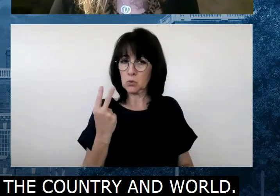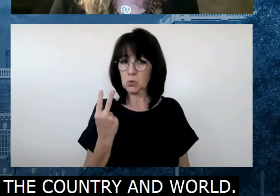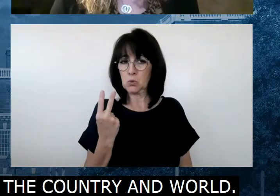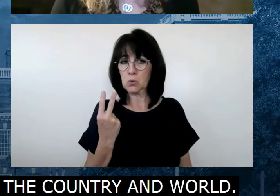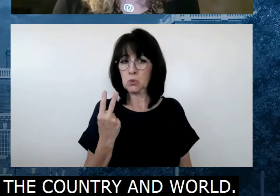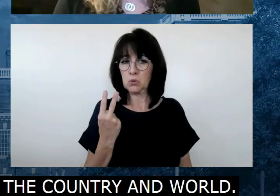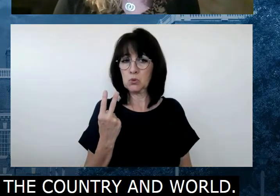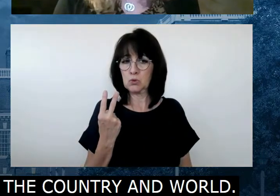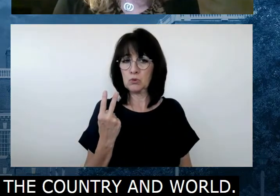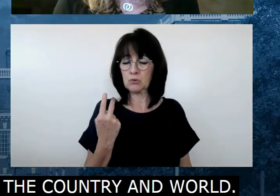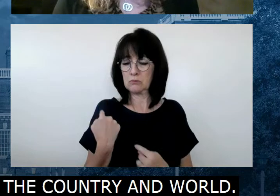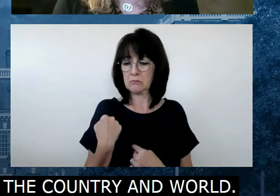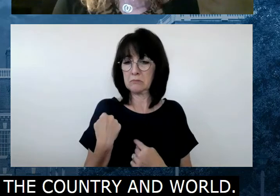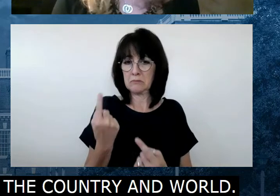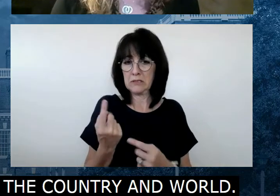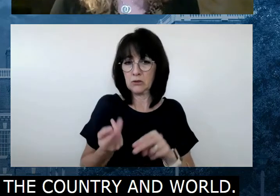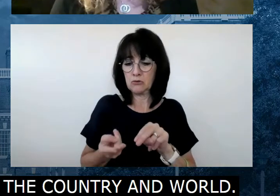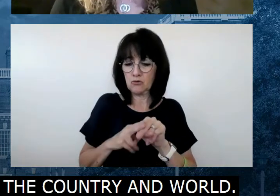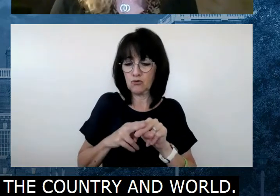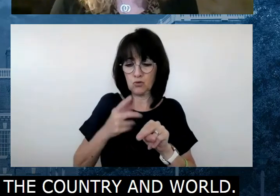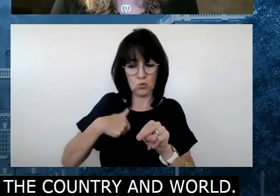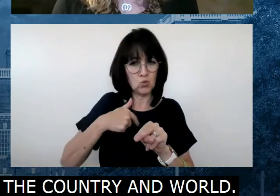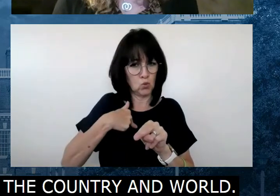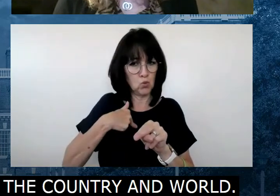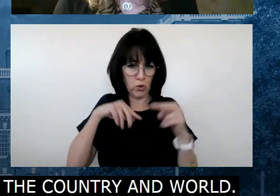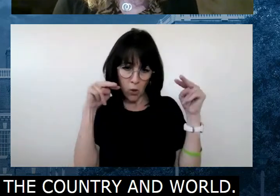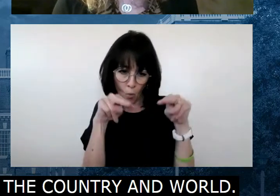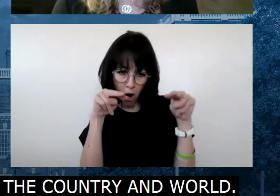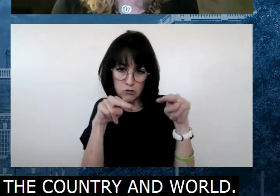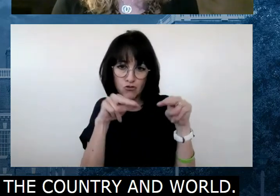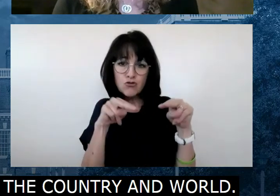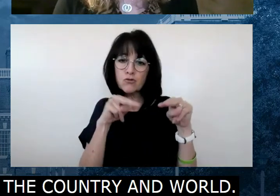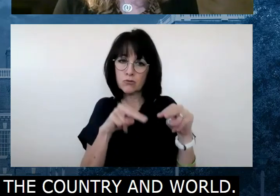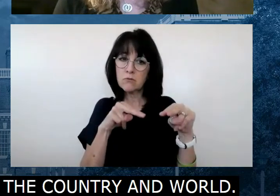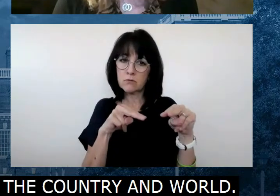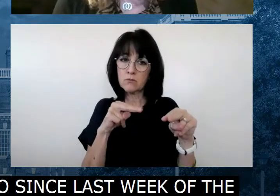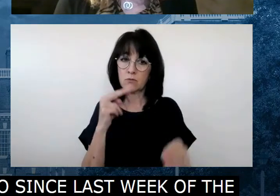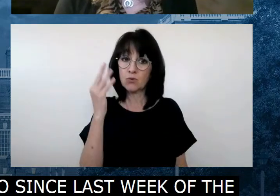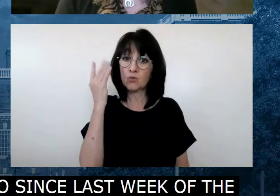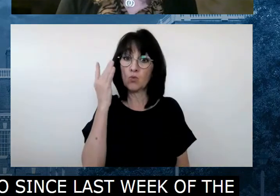Delta variant, but we are going to keep a very close eye on that, and we will continue